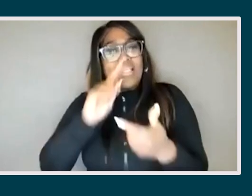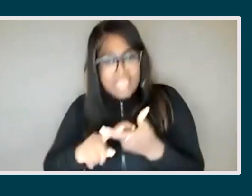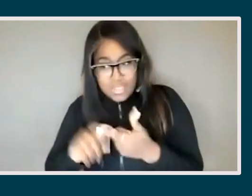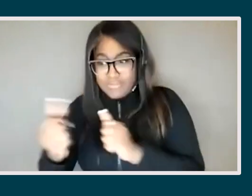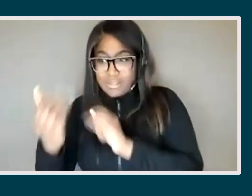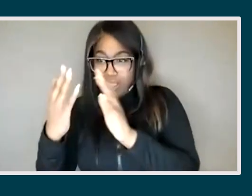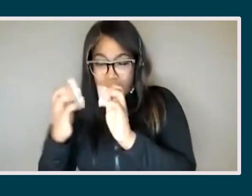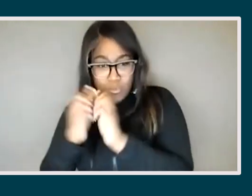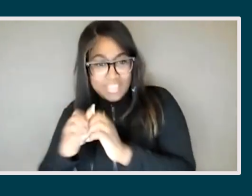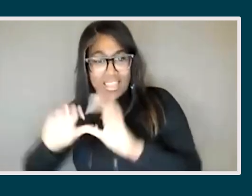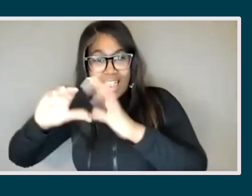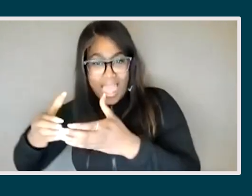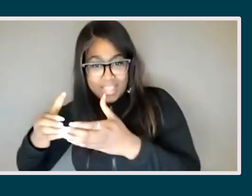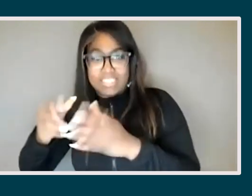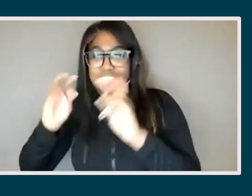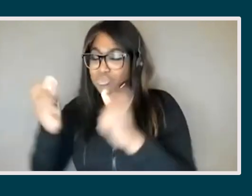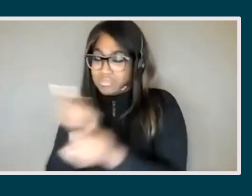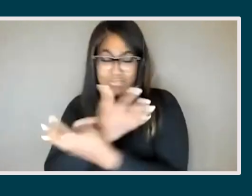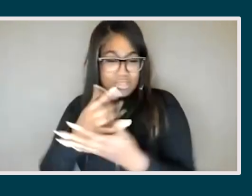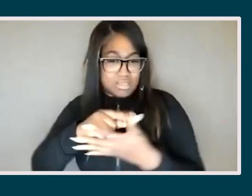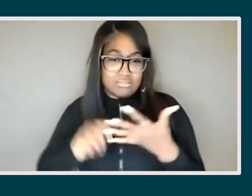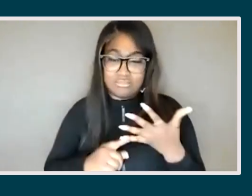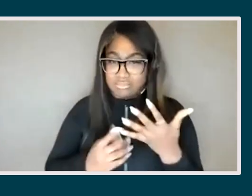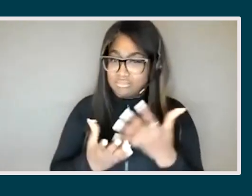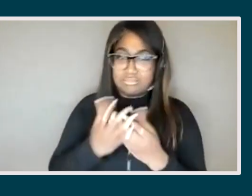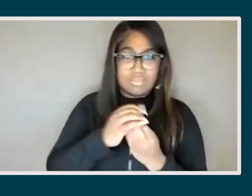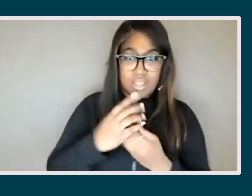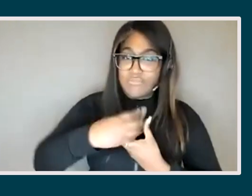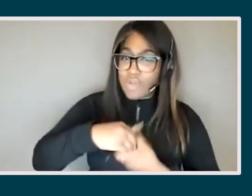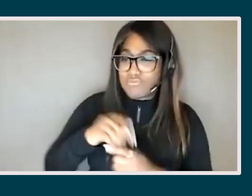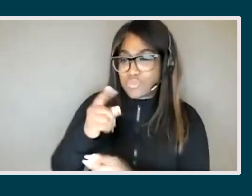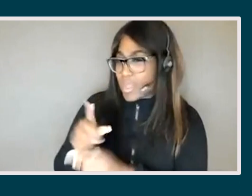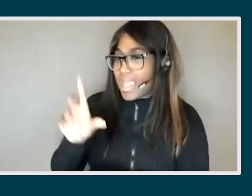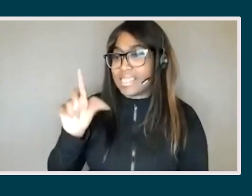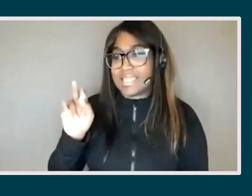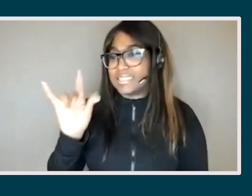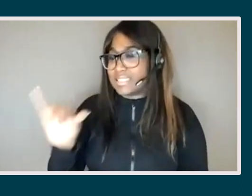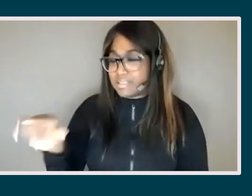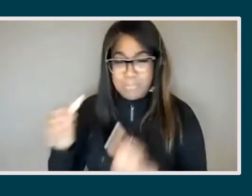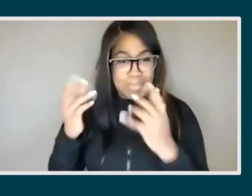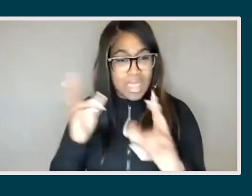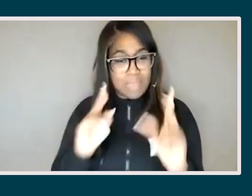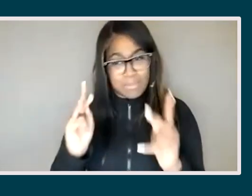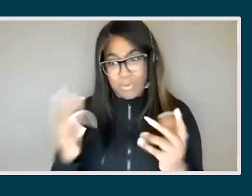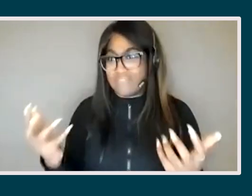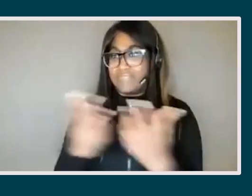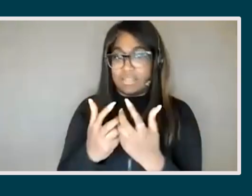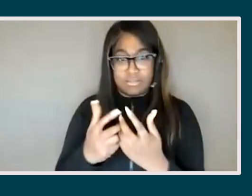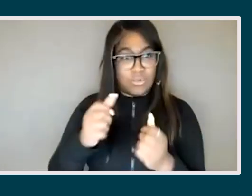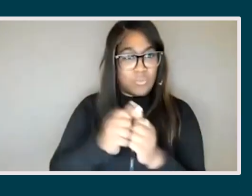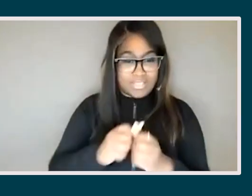that. And you're absolutely right, Lindsey. There's so many of us that fit in those, when you look